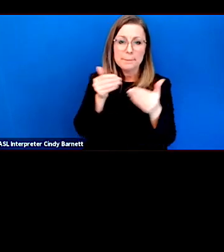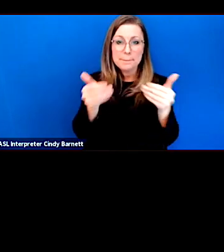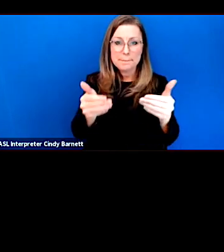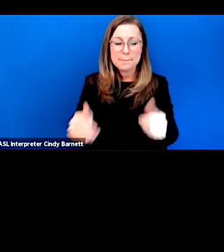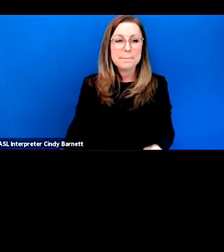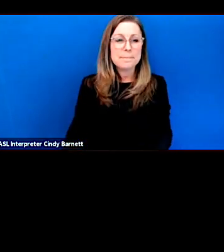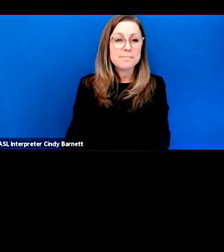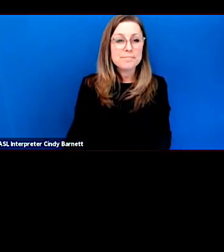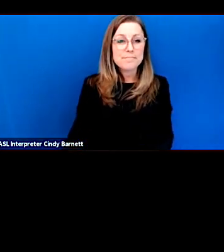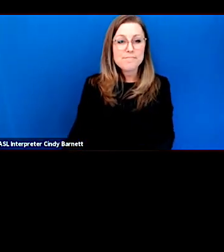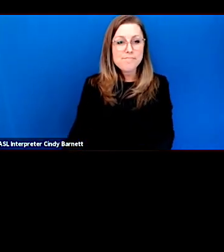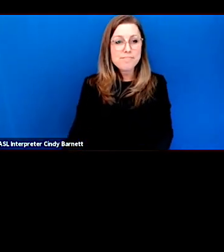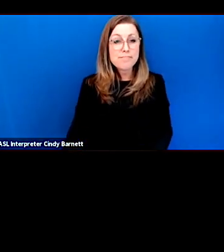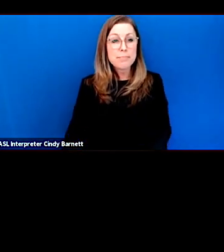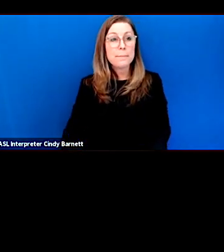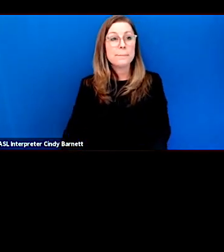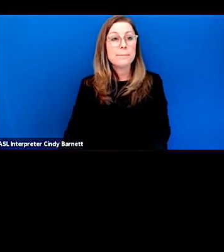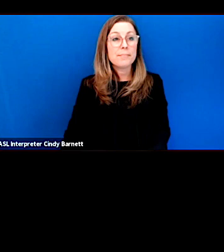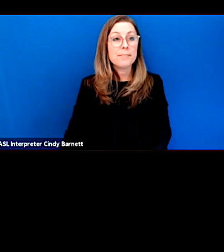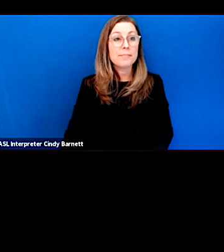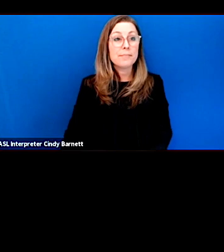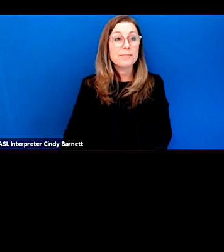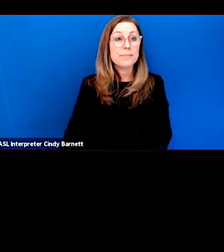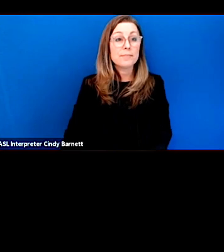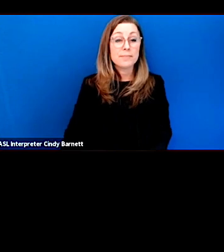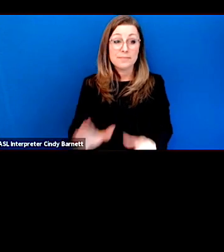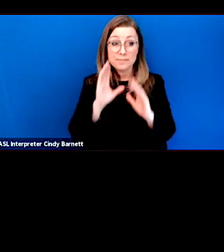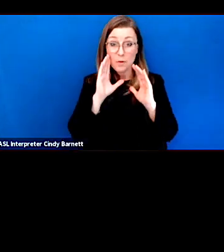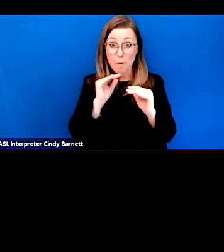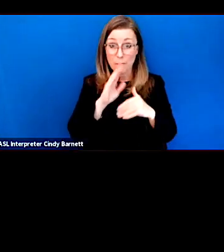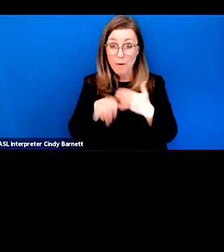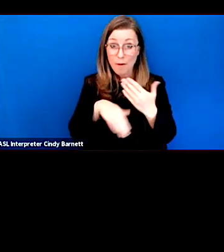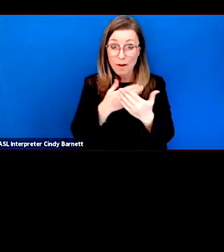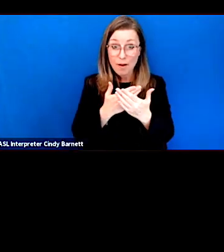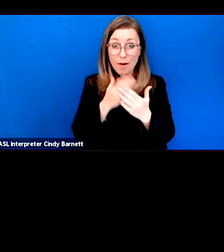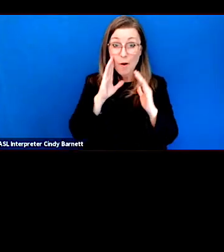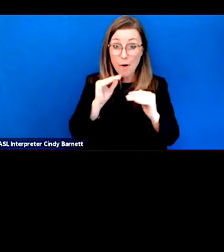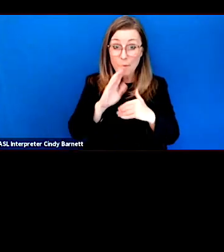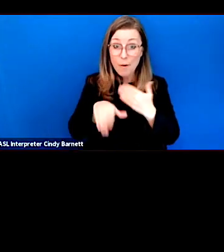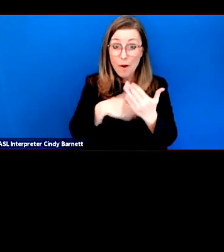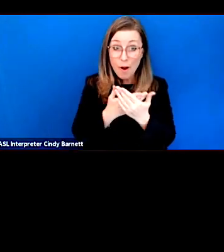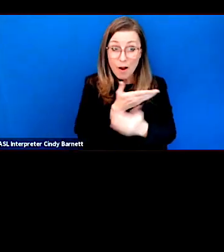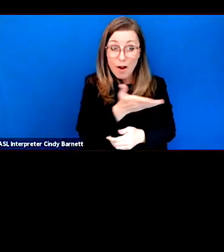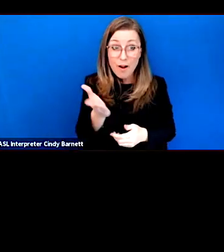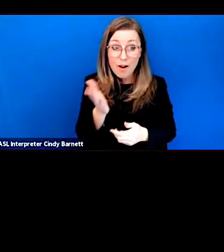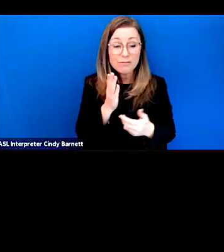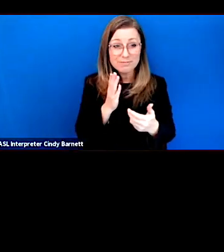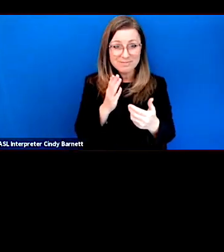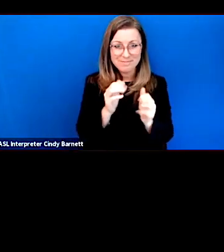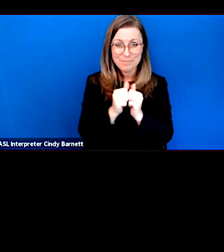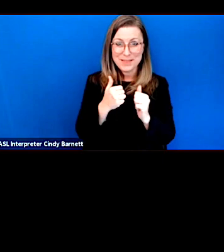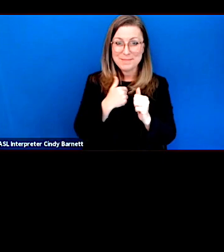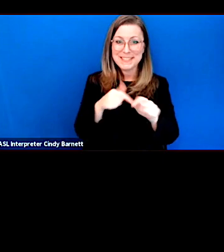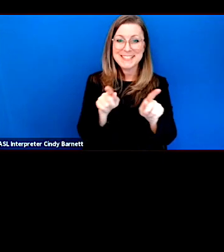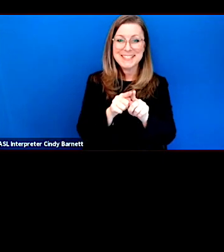So I hope that we're all at the same screen of Google Scholar, and you've typed in or you've copied and